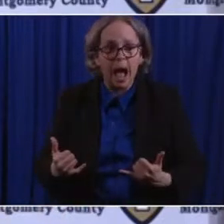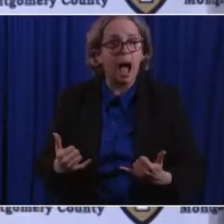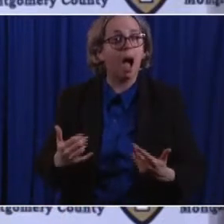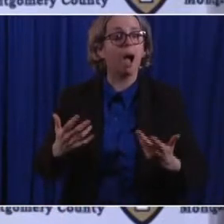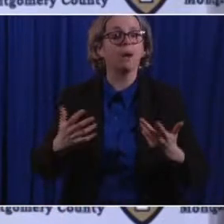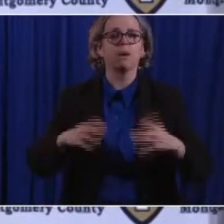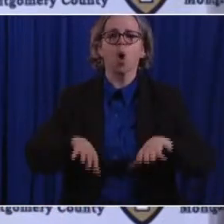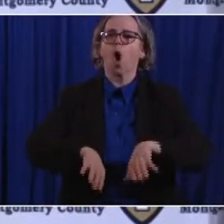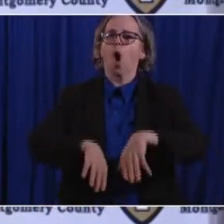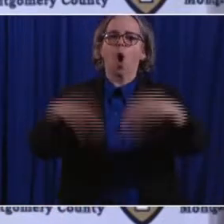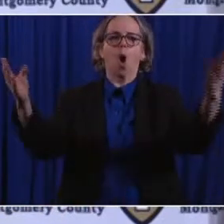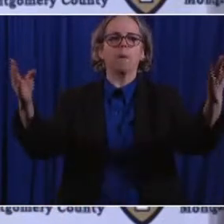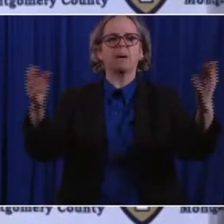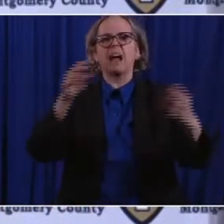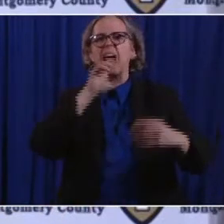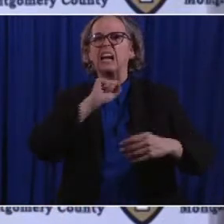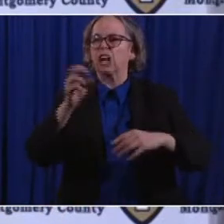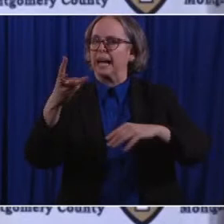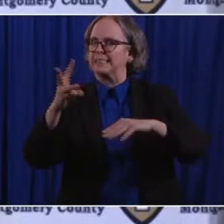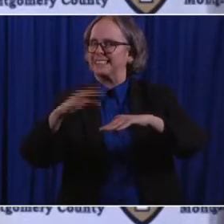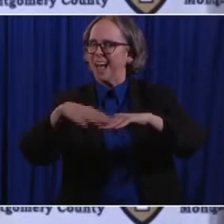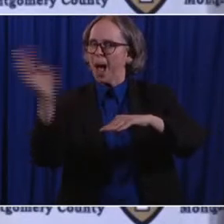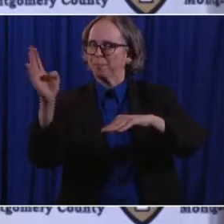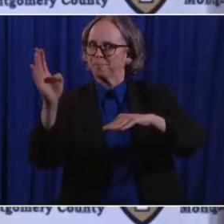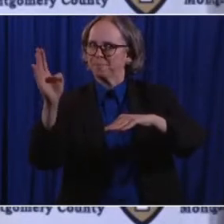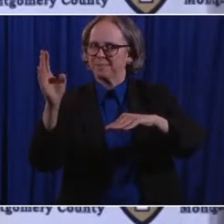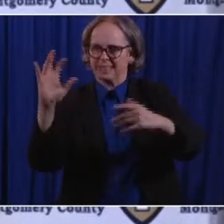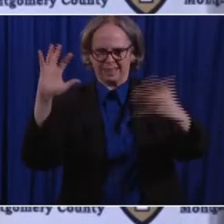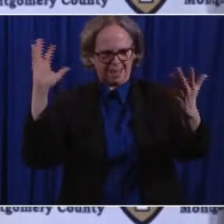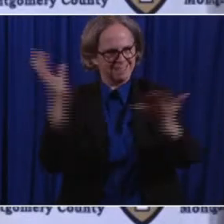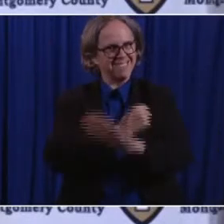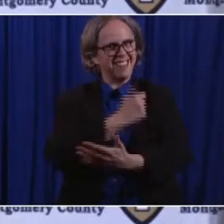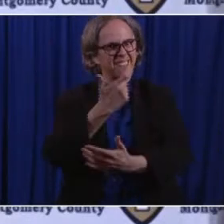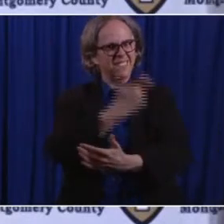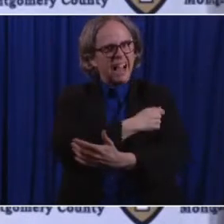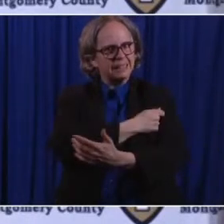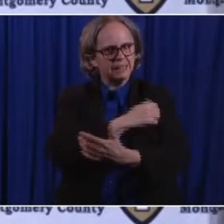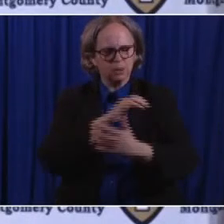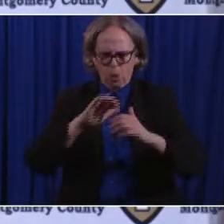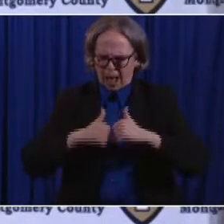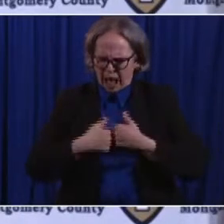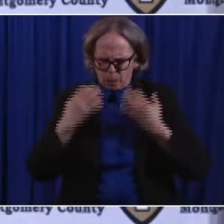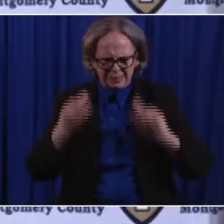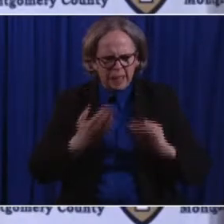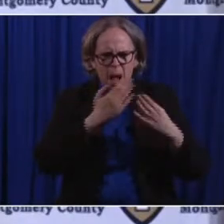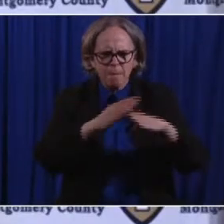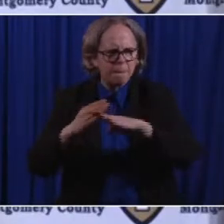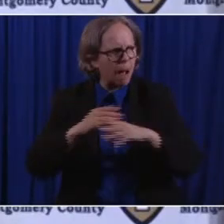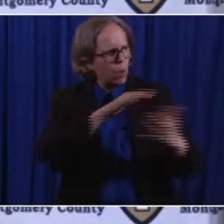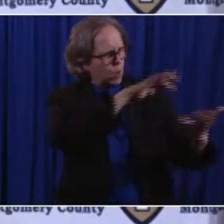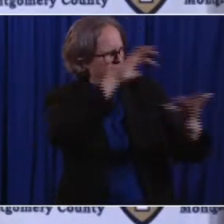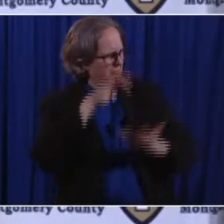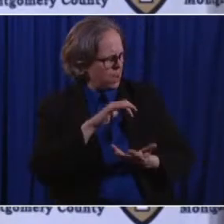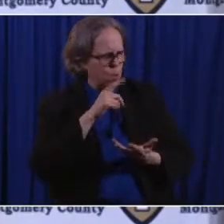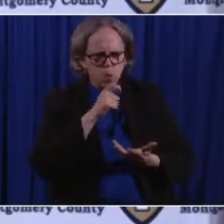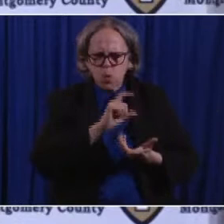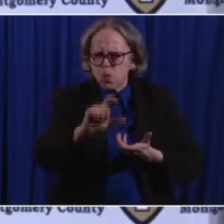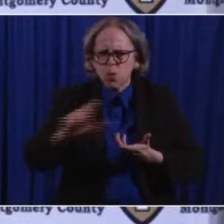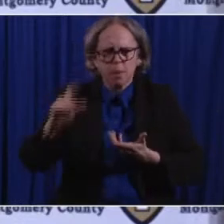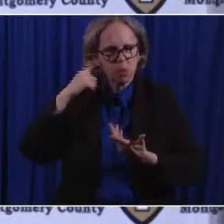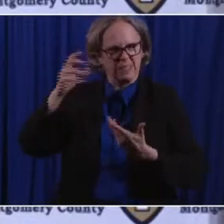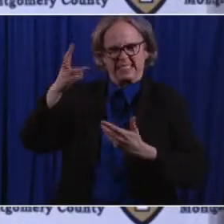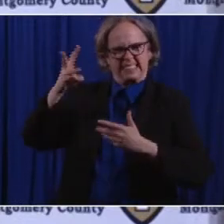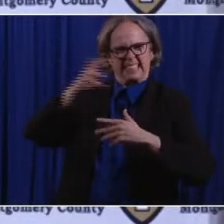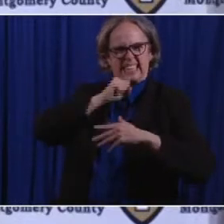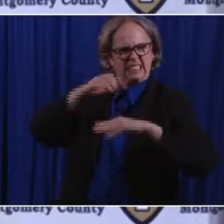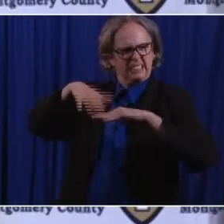we anticipate in the not too distant future is that we will really start seeing a slackening in certain